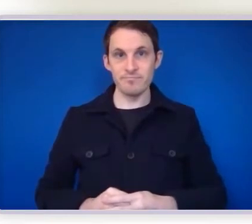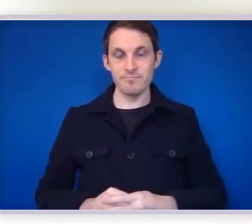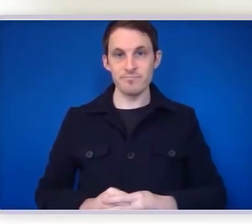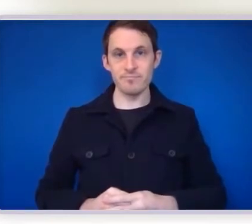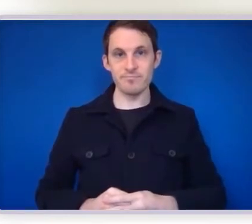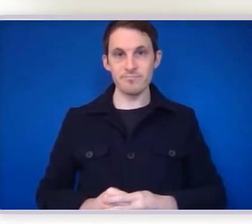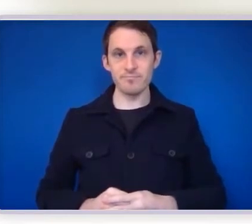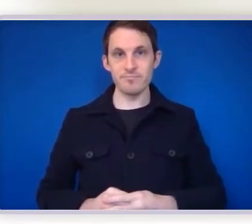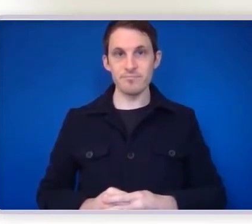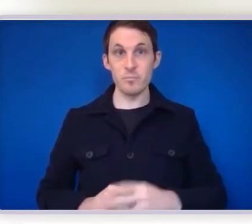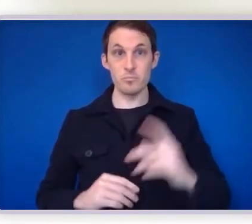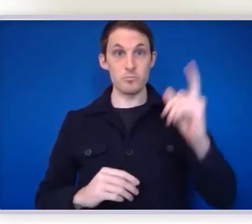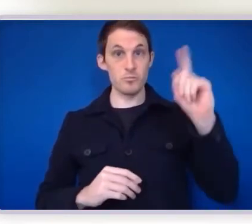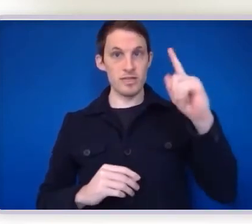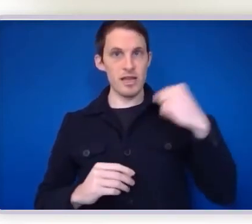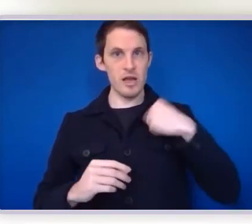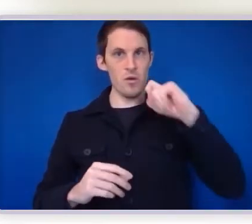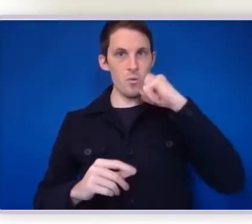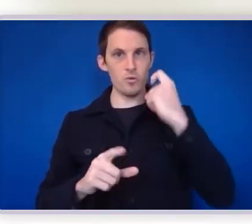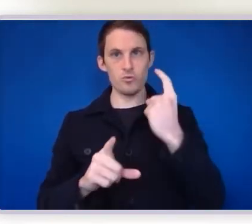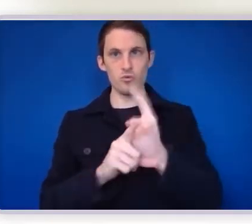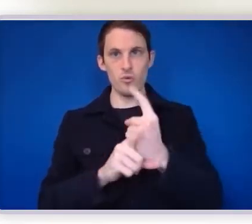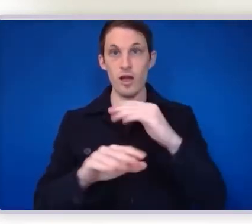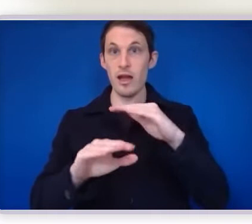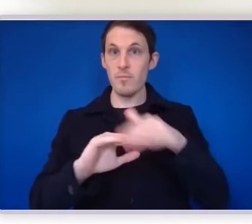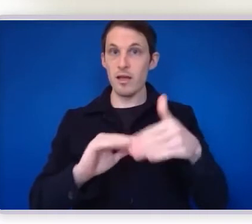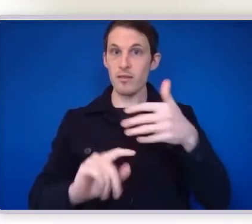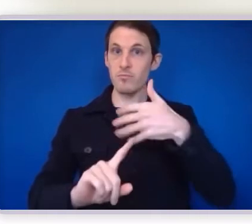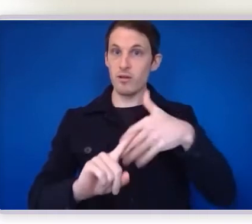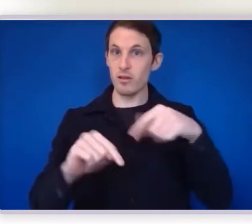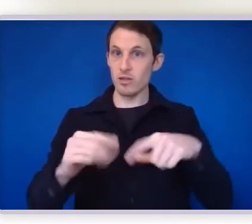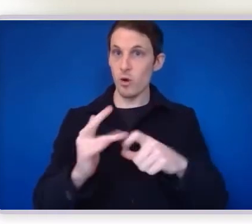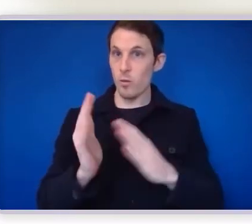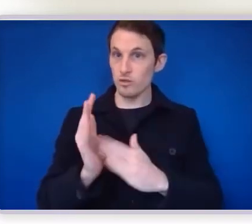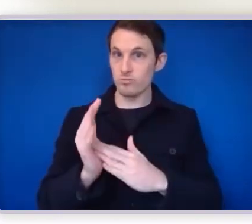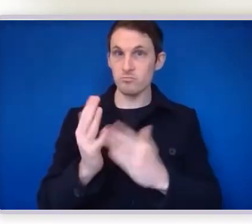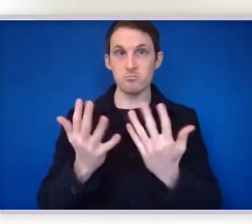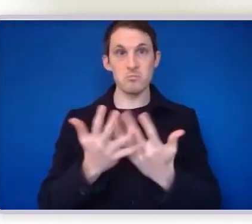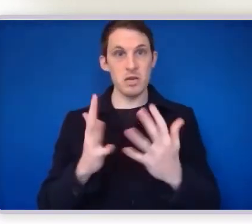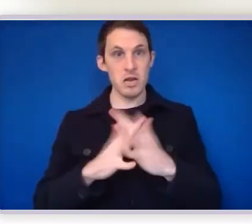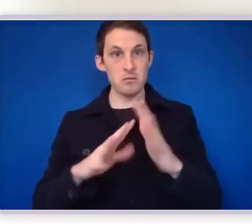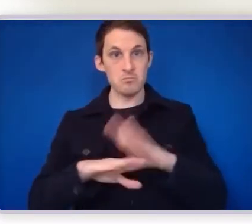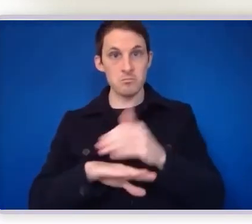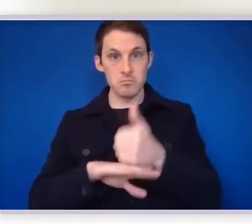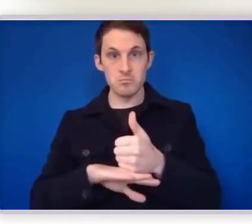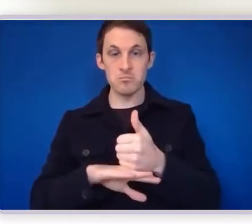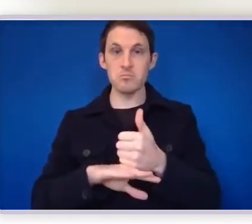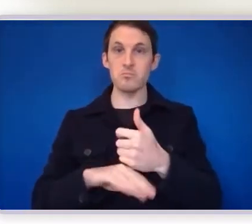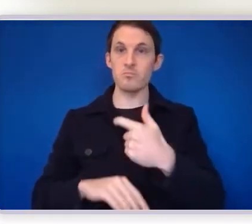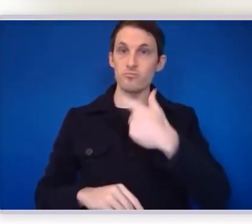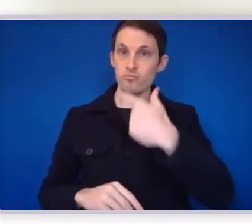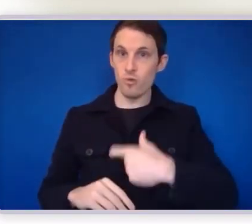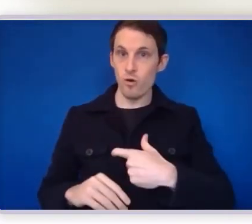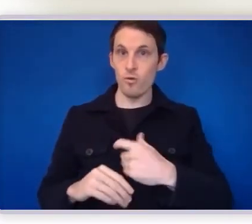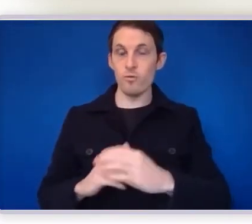Today I'm going to talk about the background to this commission, how it came about, its role, the key changes that